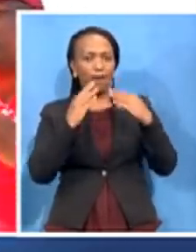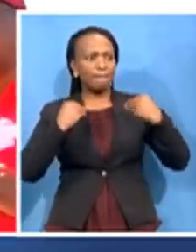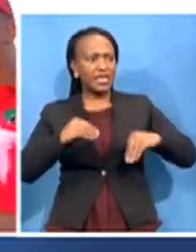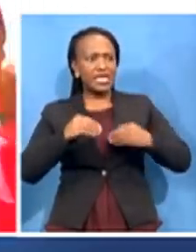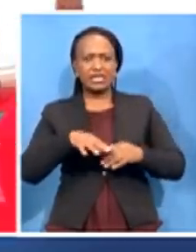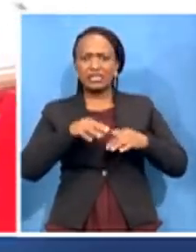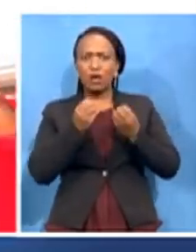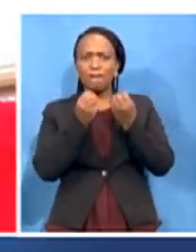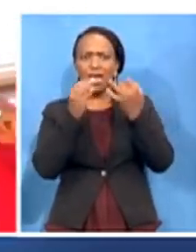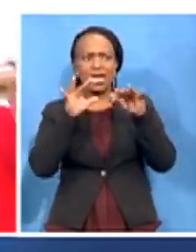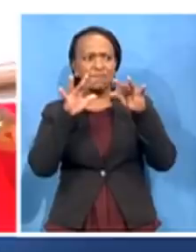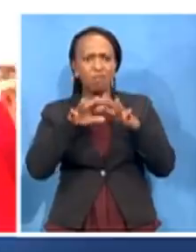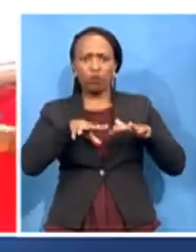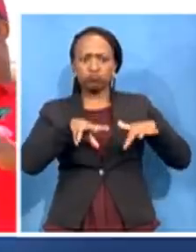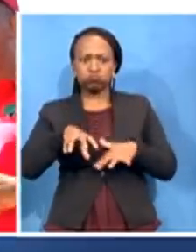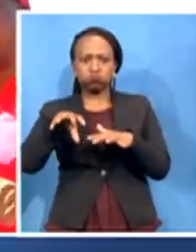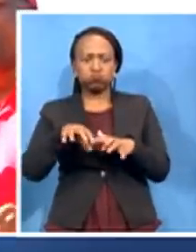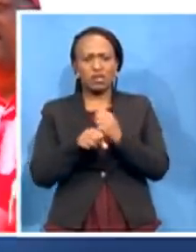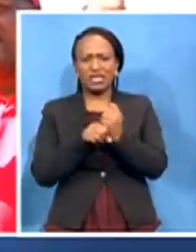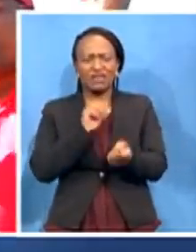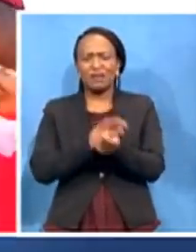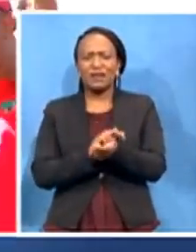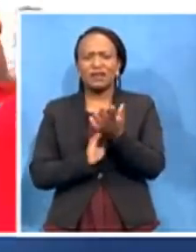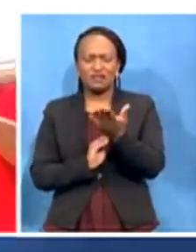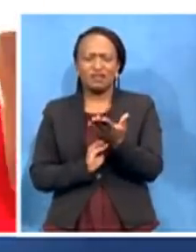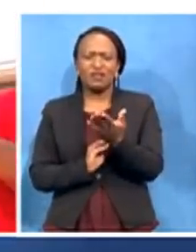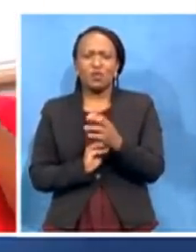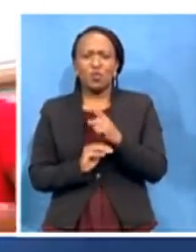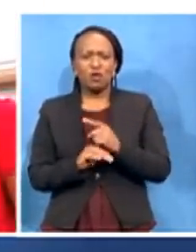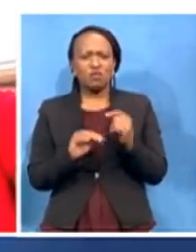actually descending on this town. So